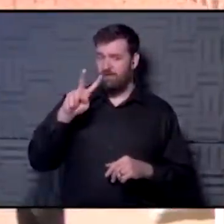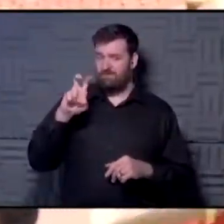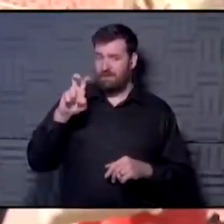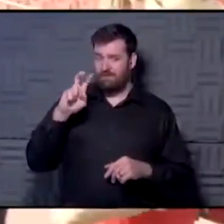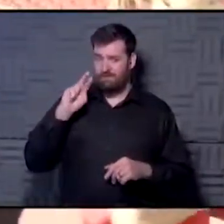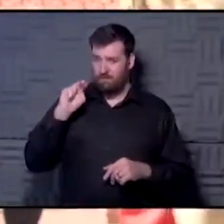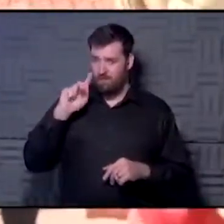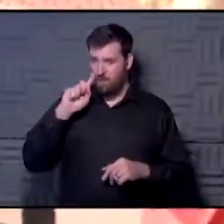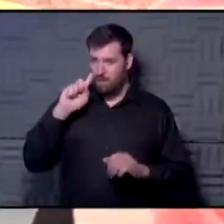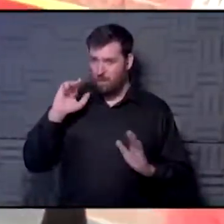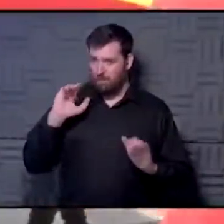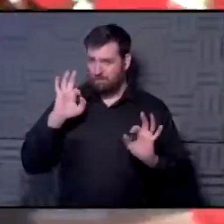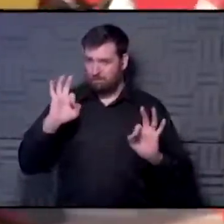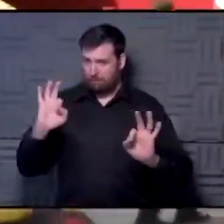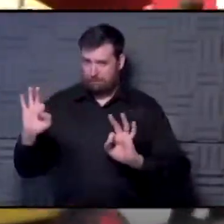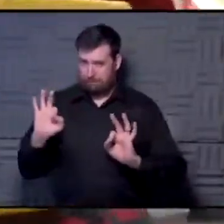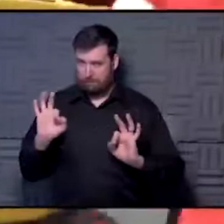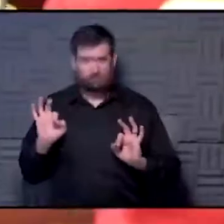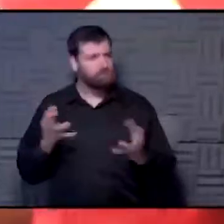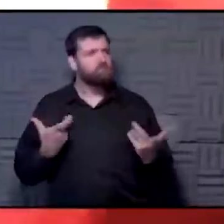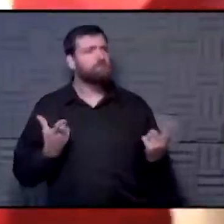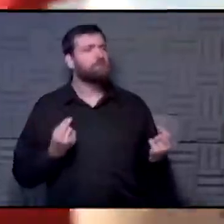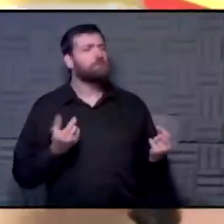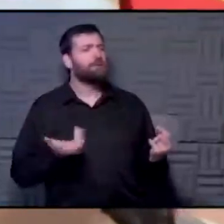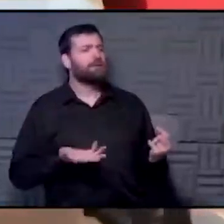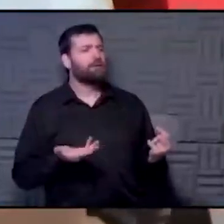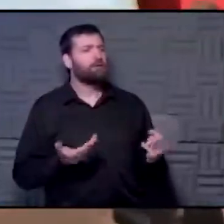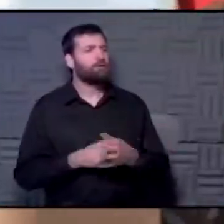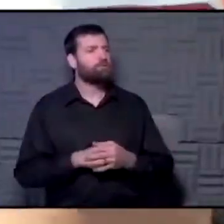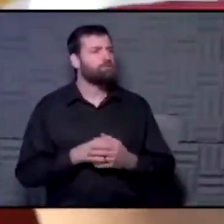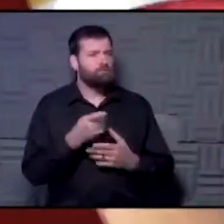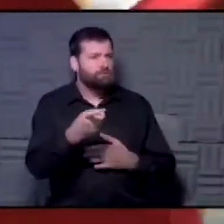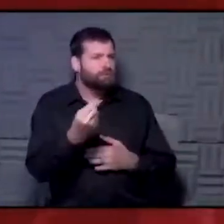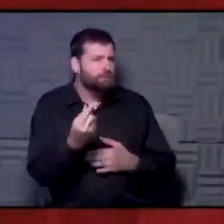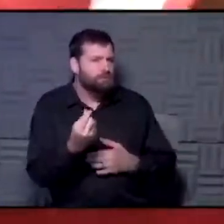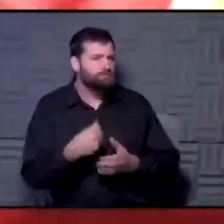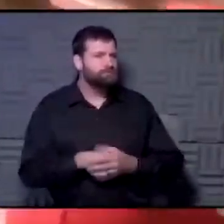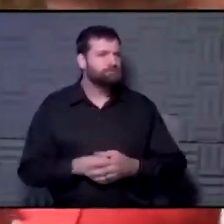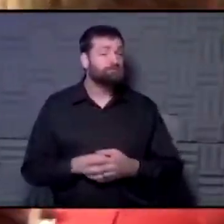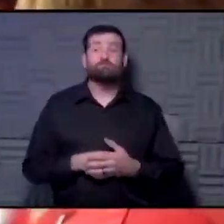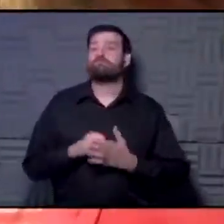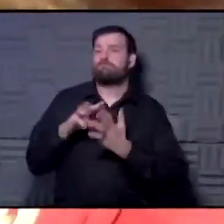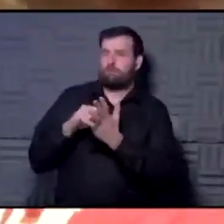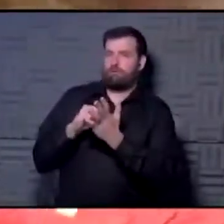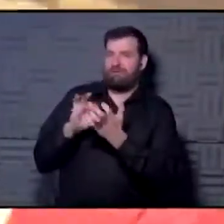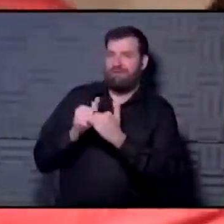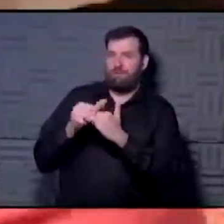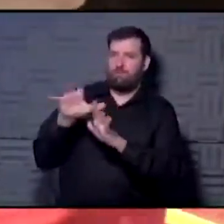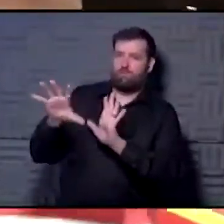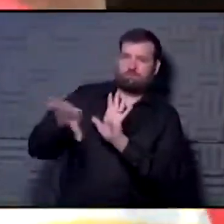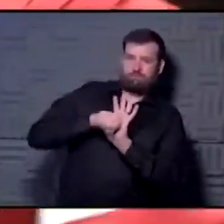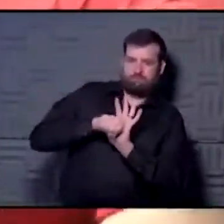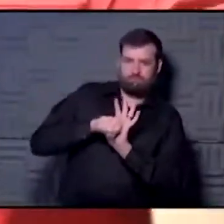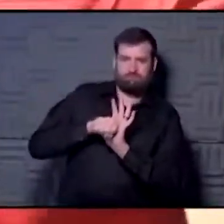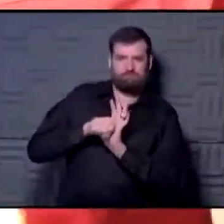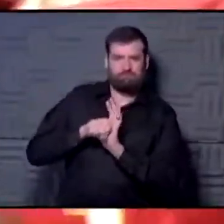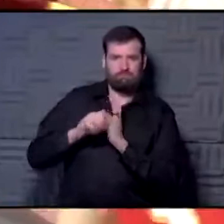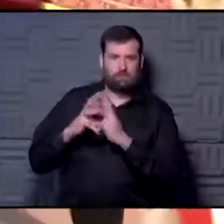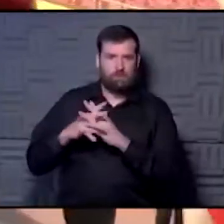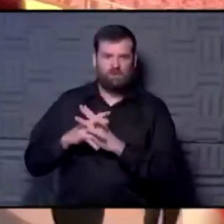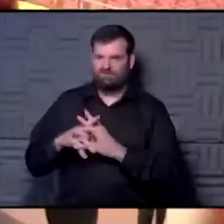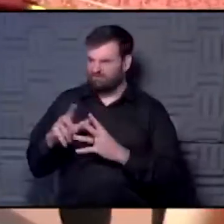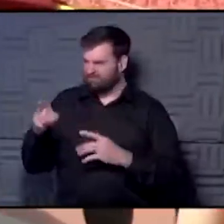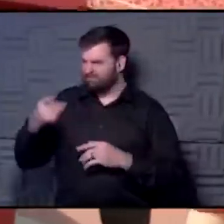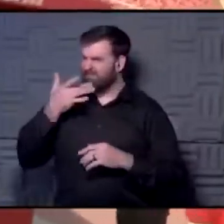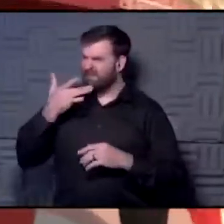Chiefs, but here we go. What are we doing here, Amanda? Tell us what you're doing. Well, we're learning how to catch a football. And look, you have gloves on,